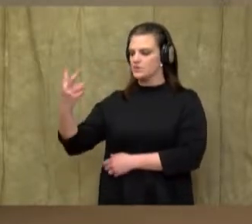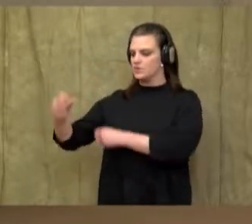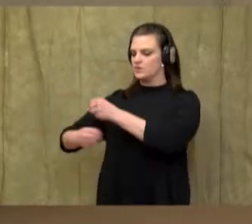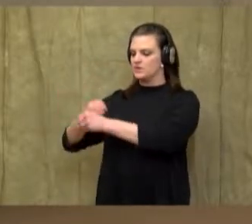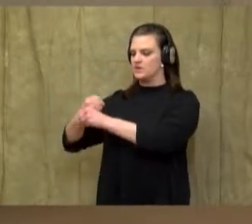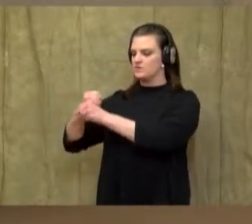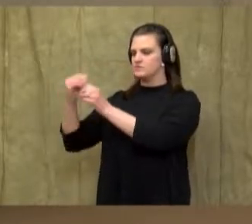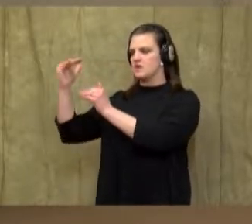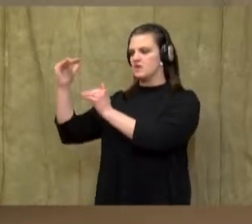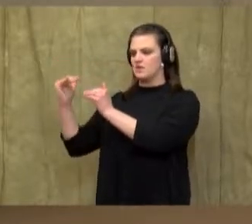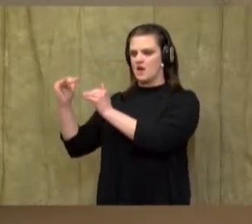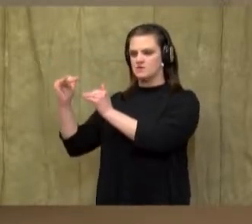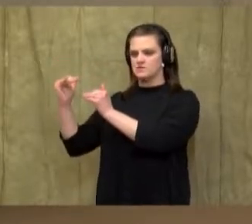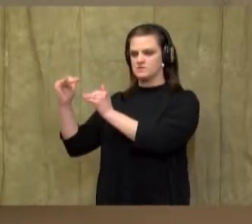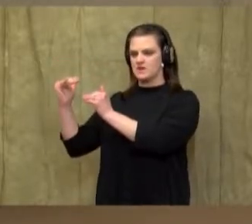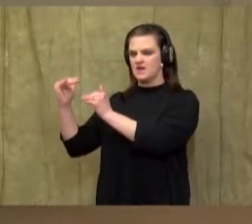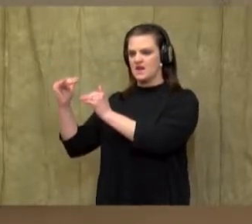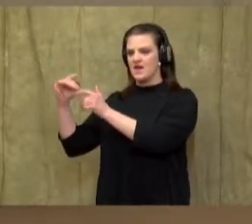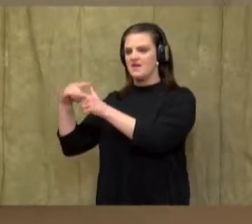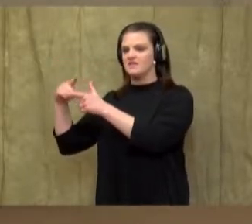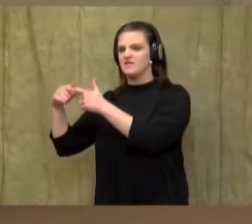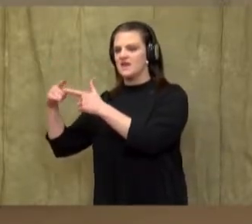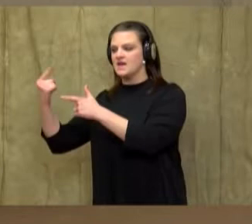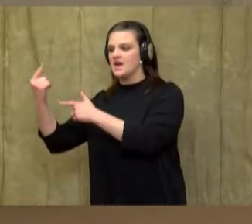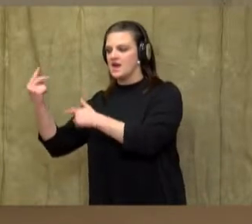less than half.